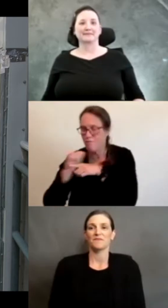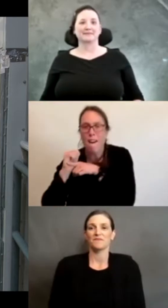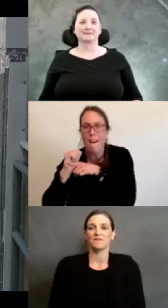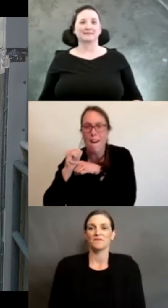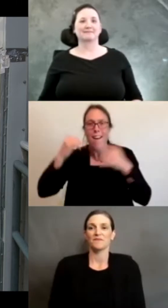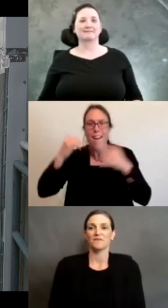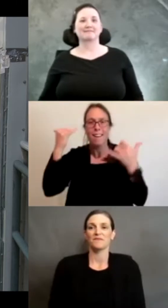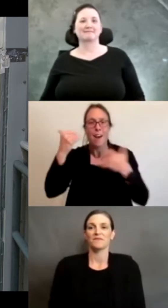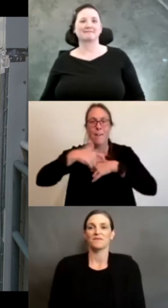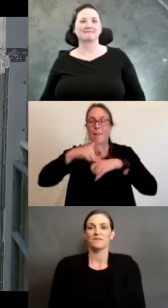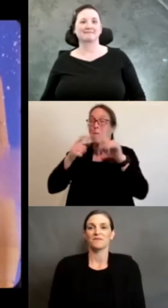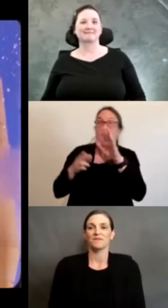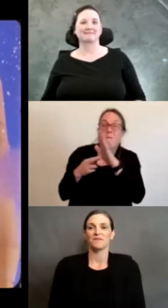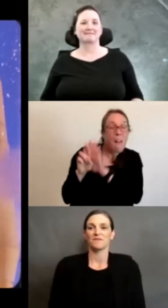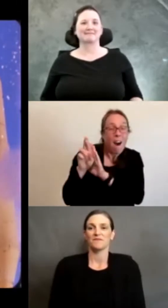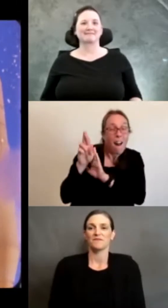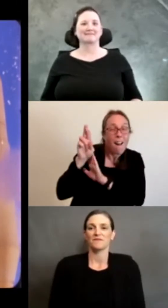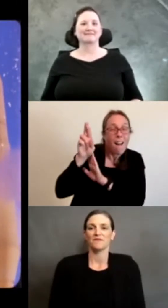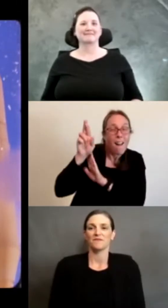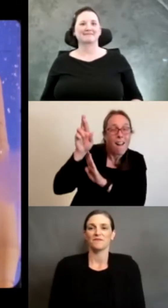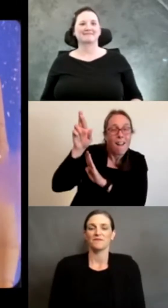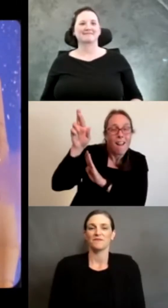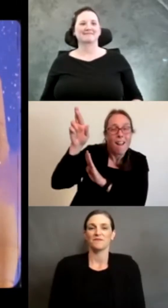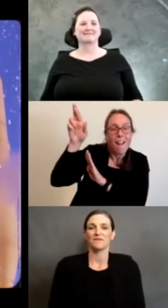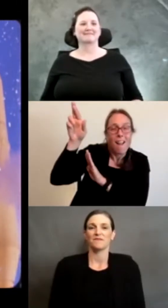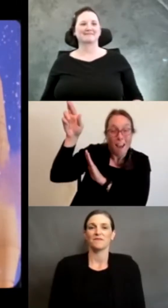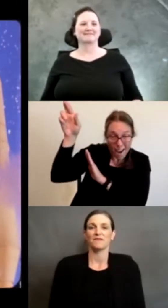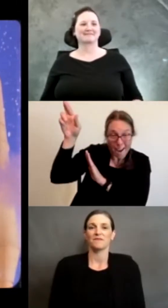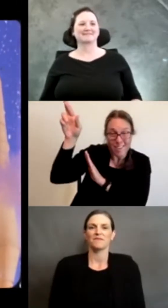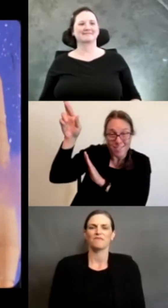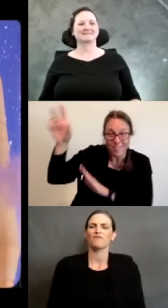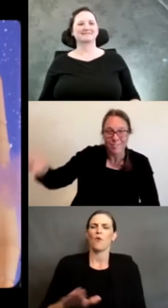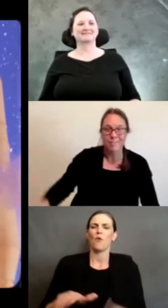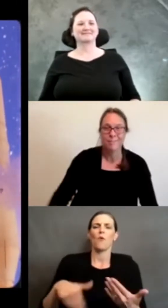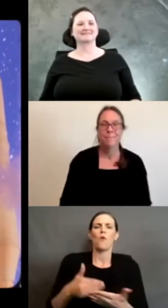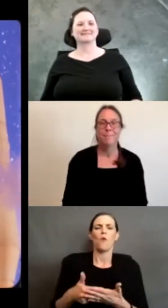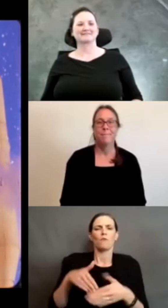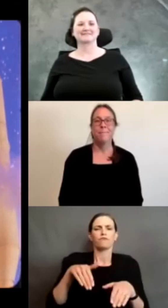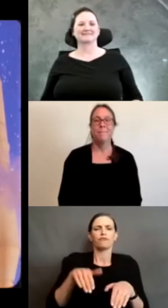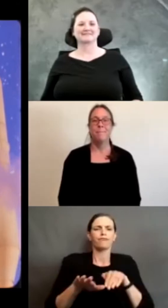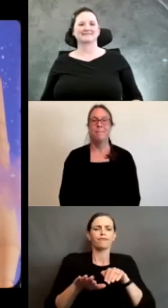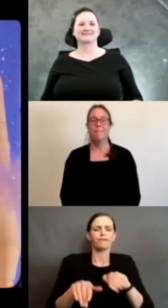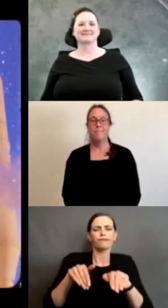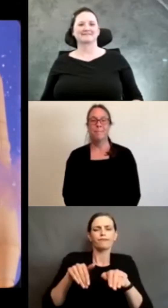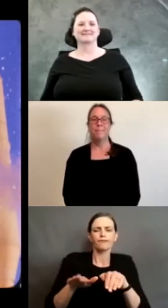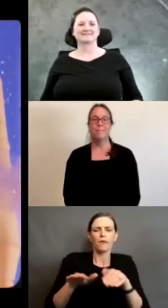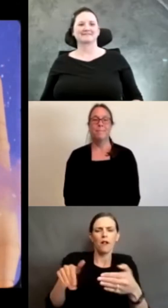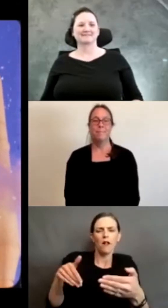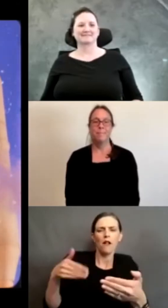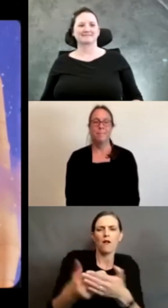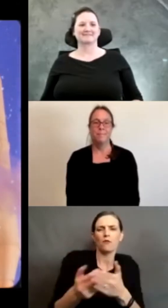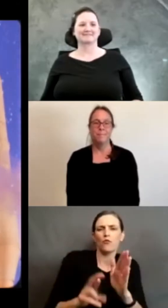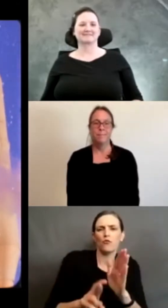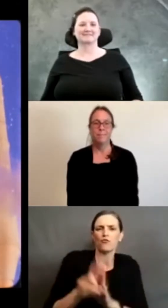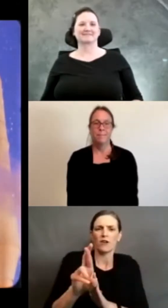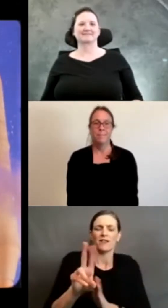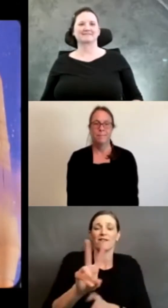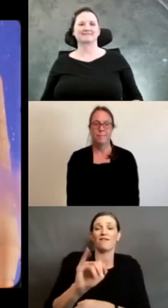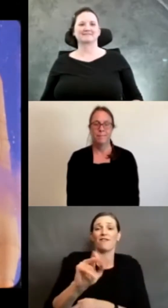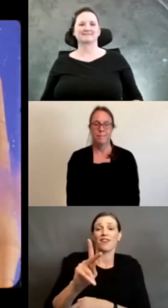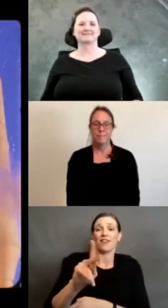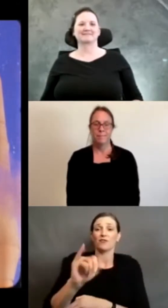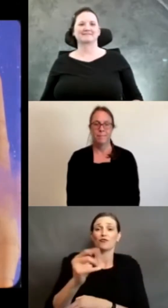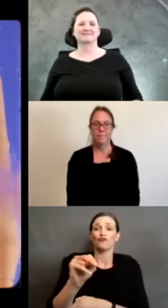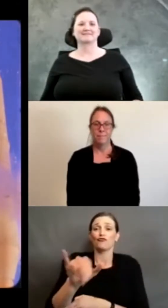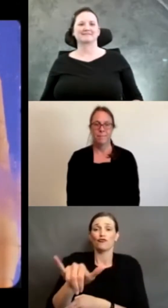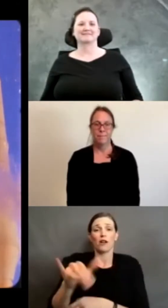fly! They all begin to walk toward the rocket on the launch pad. Vicky and Johnny are both using straight canes,